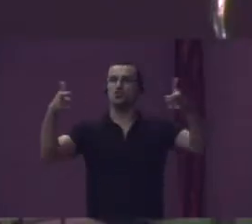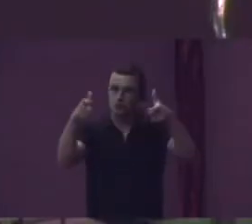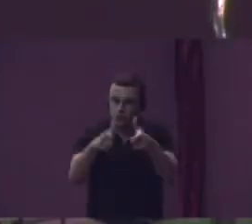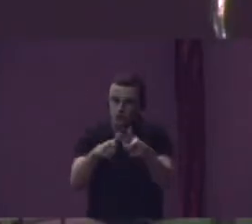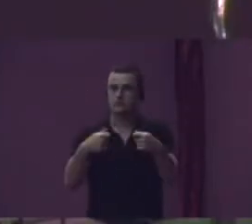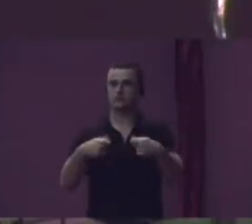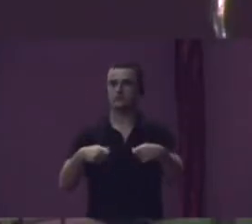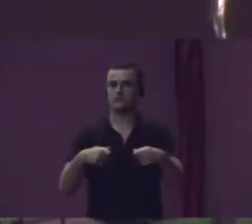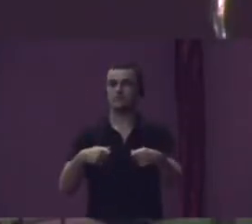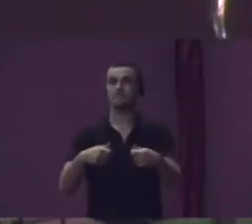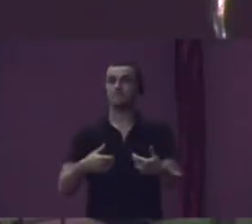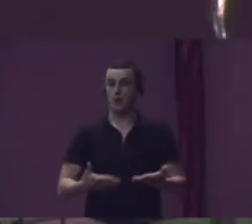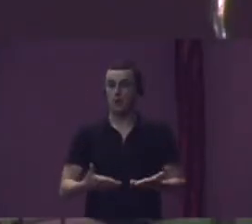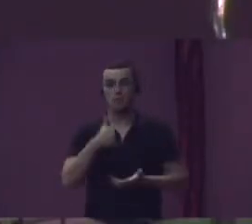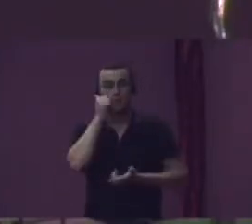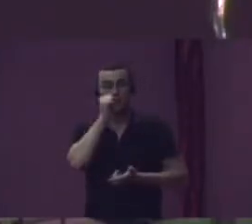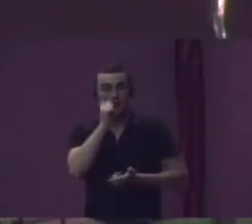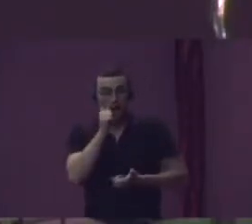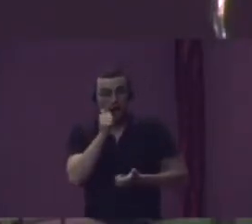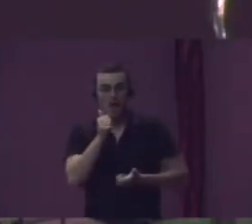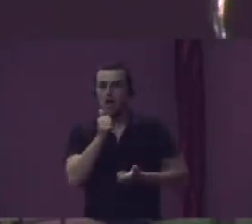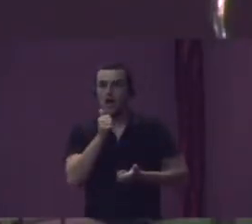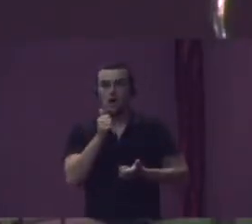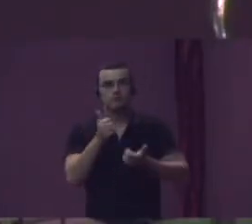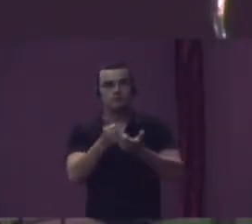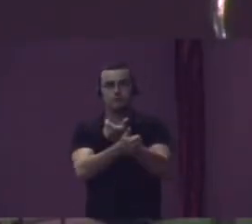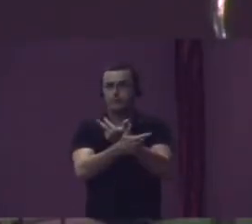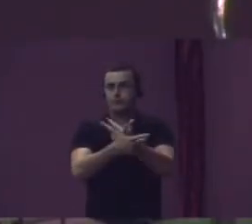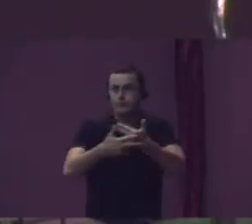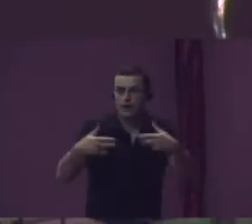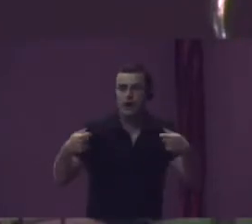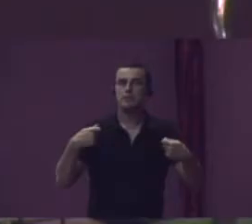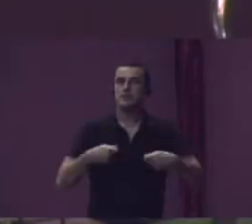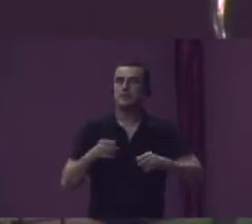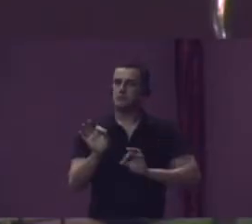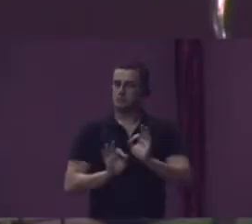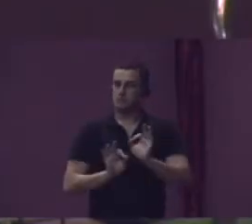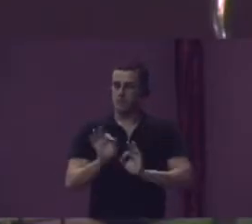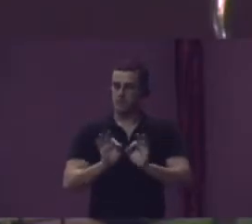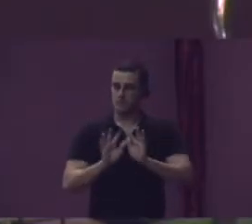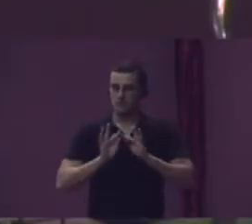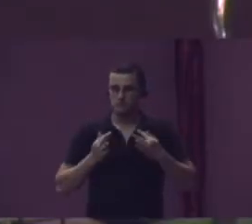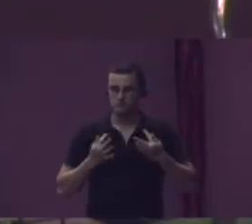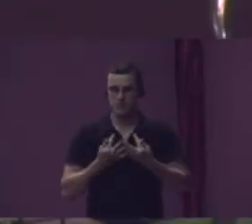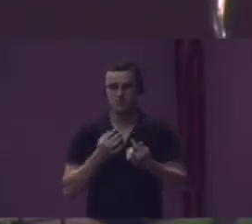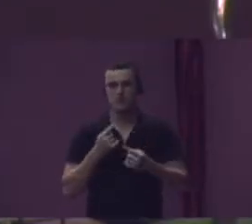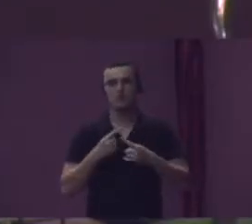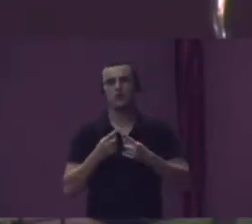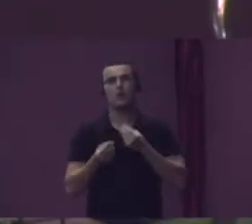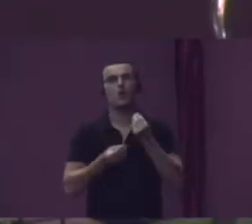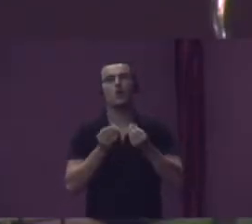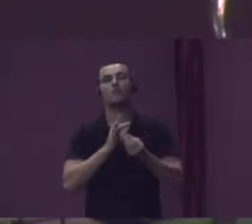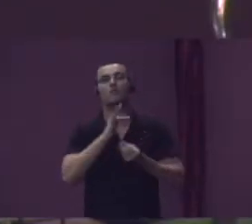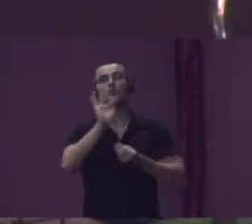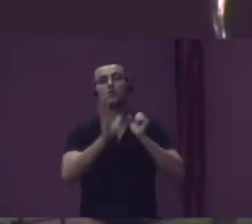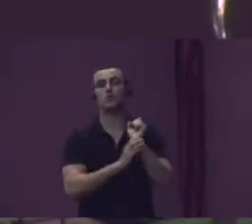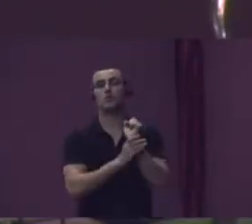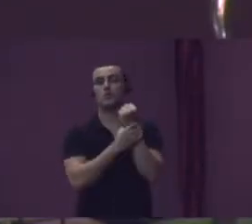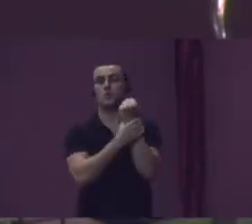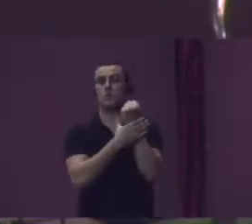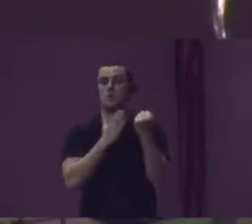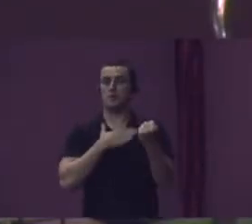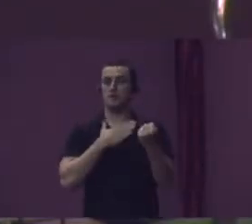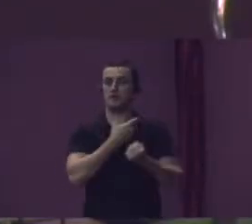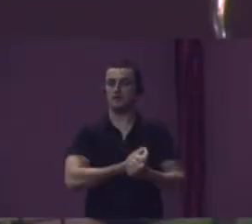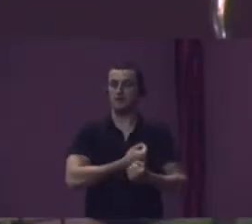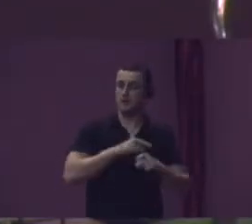they needed to plan their families to secure a better future for themselves and their children. They sought medical and scientific